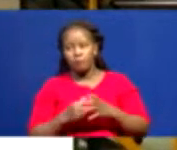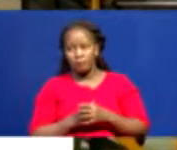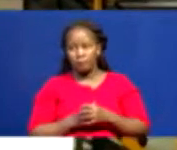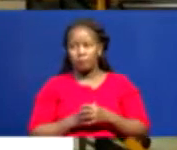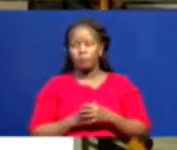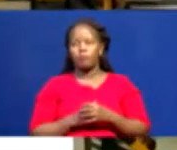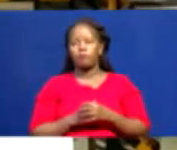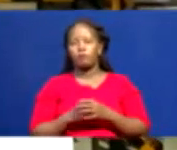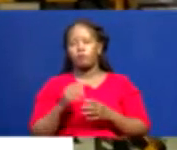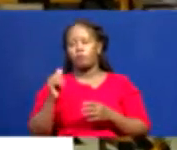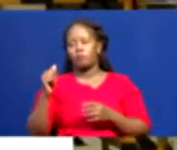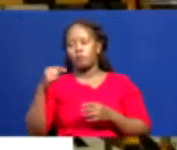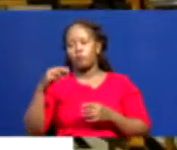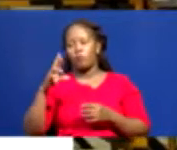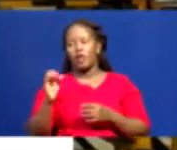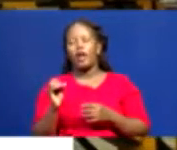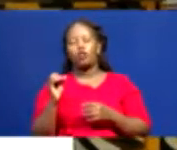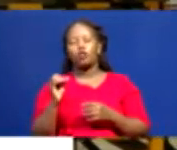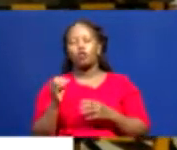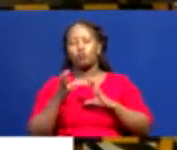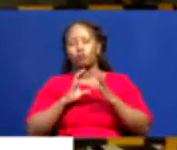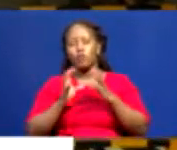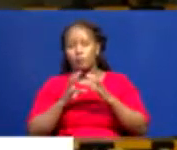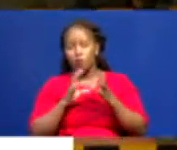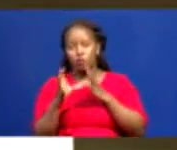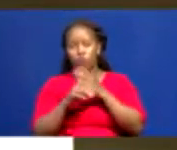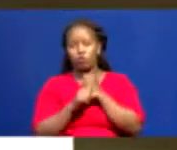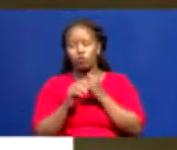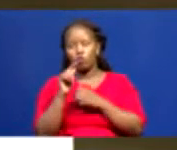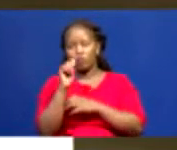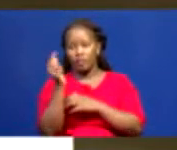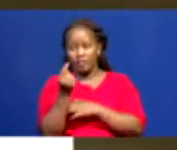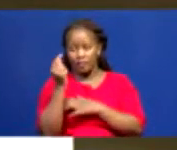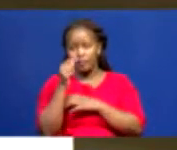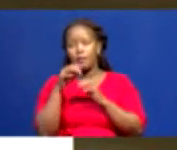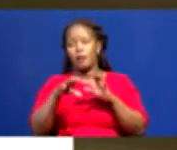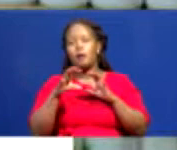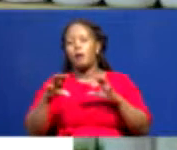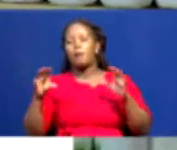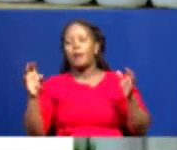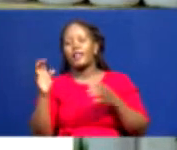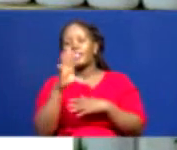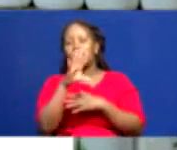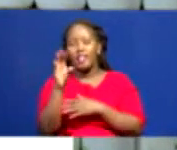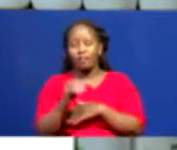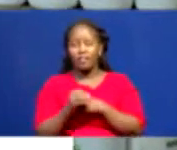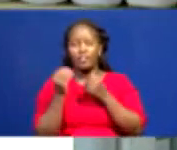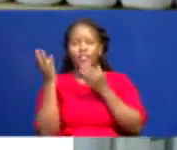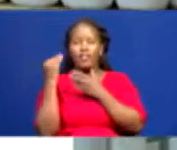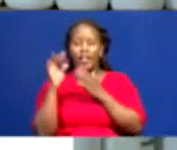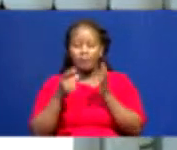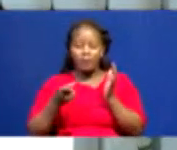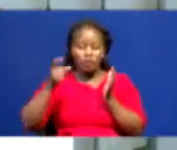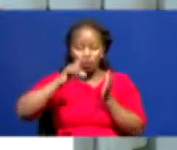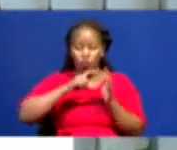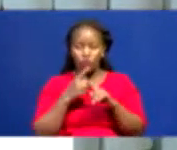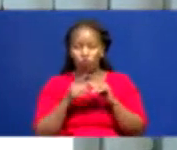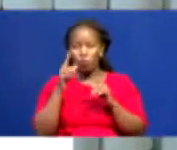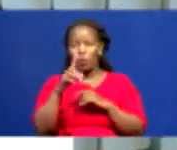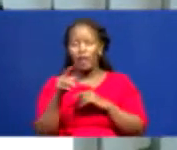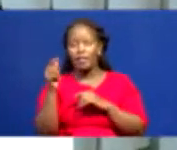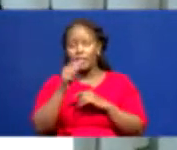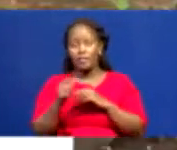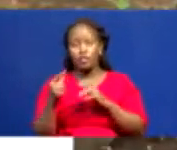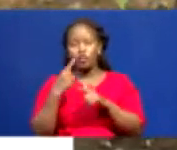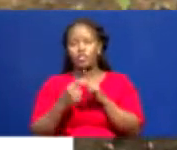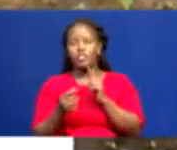According to the Agrochemicals Association of Kenya, the agrochemical market size in Africa is expected to grow from 1 trillion shillings in